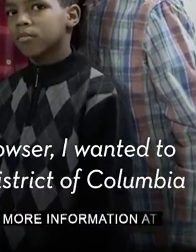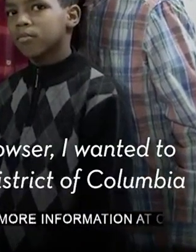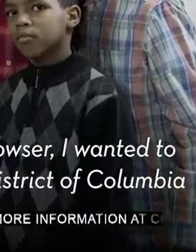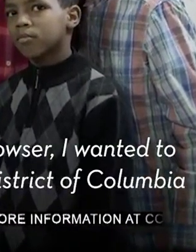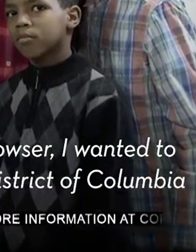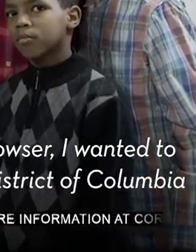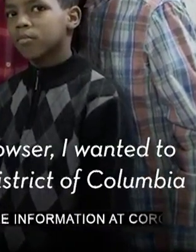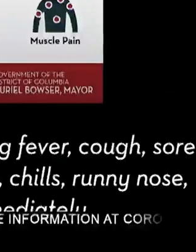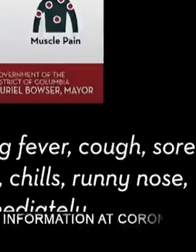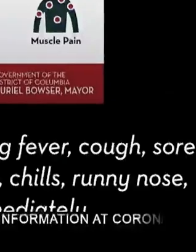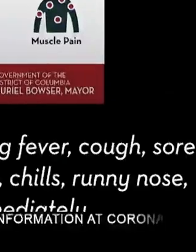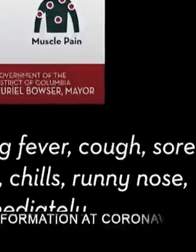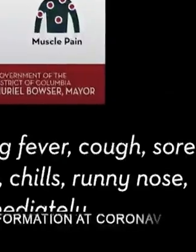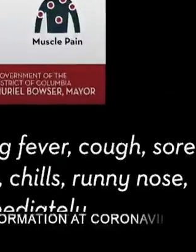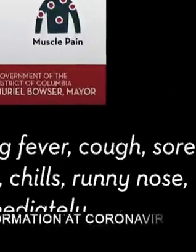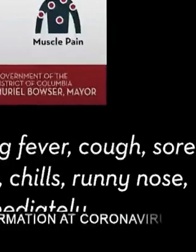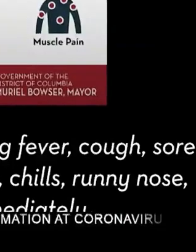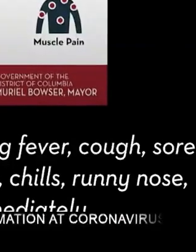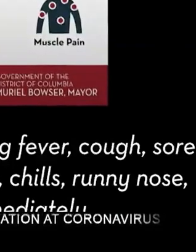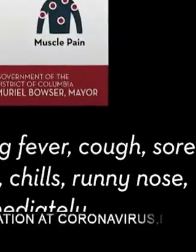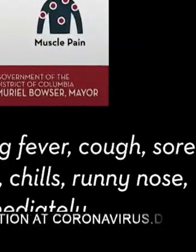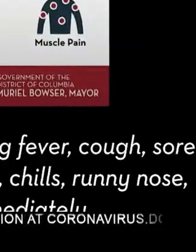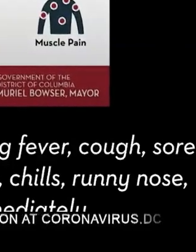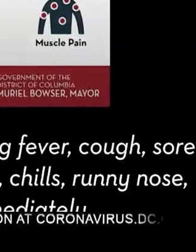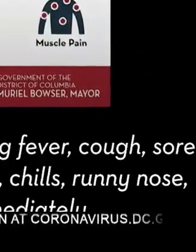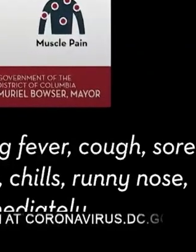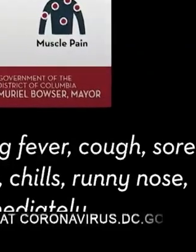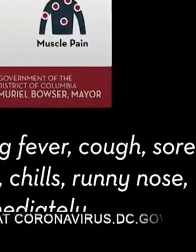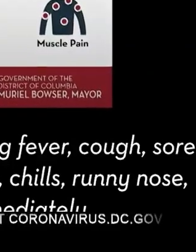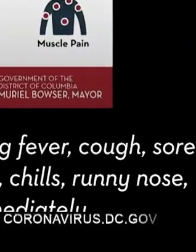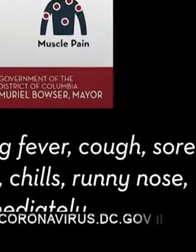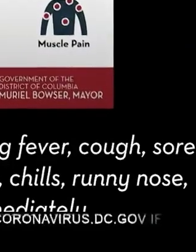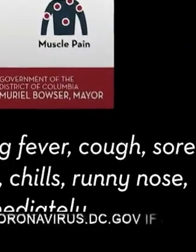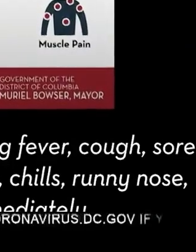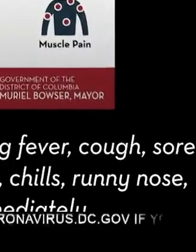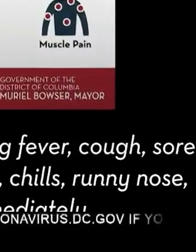experiencing symptoms. If you or a member of your household is